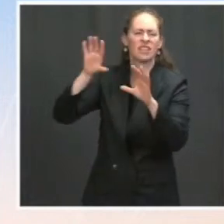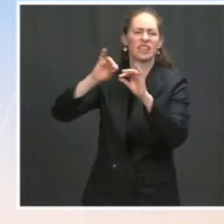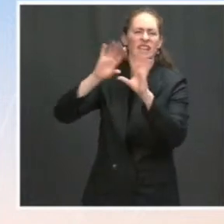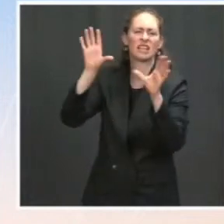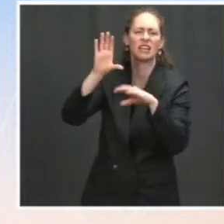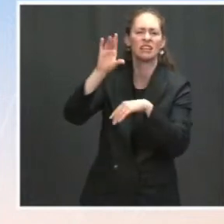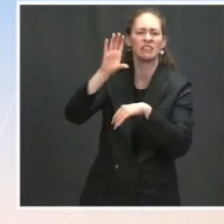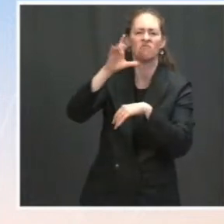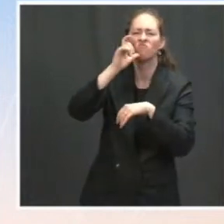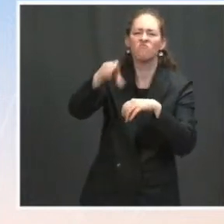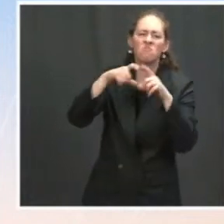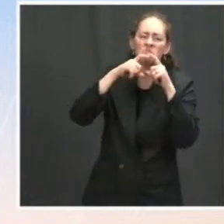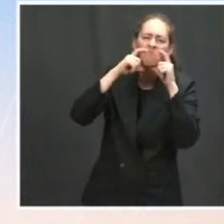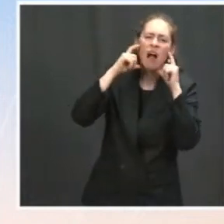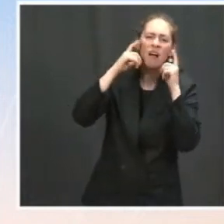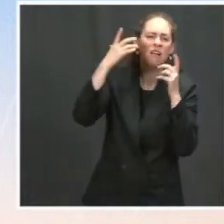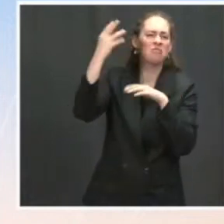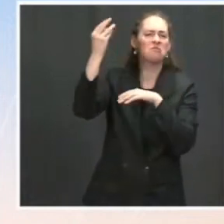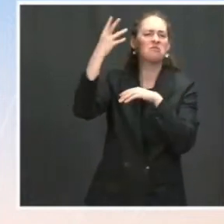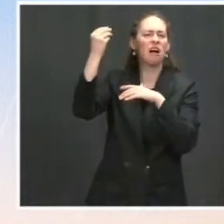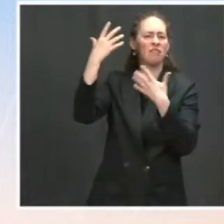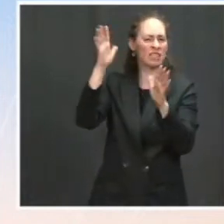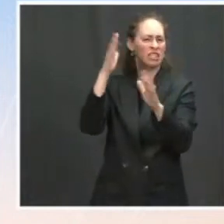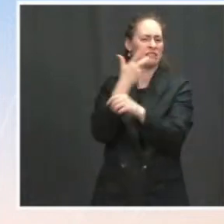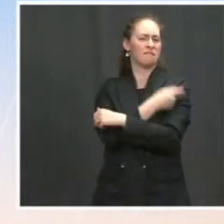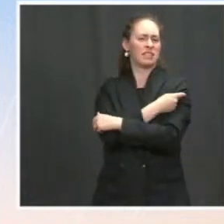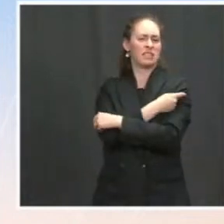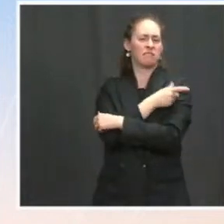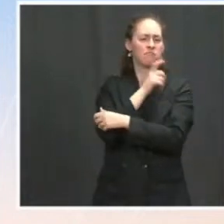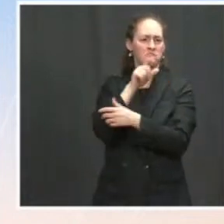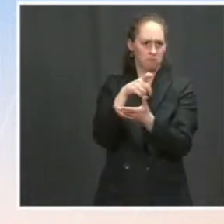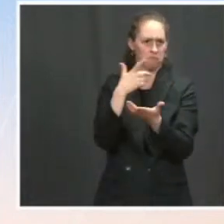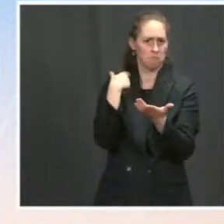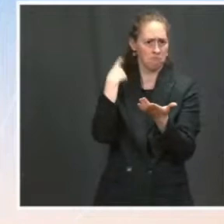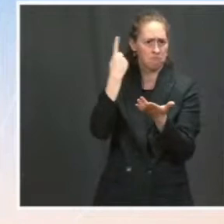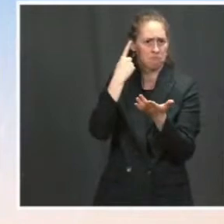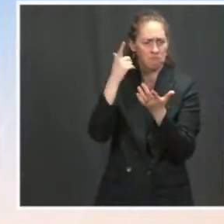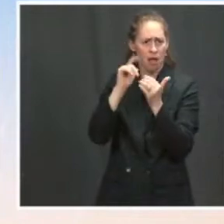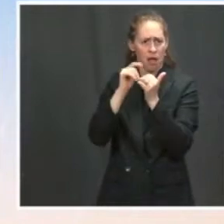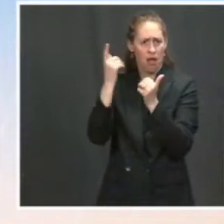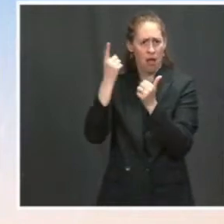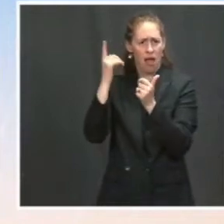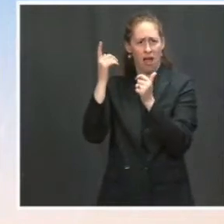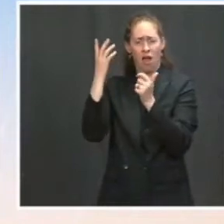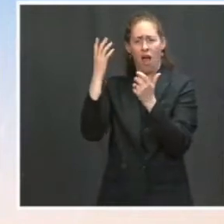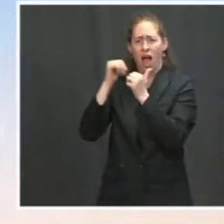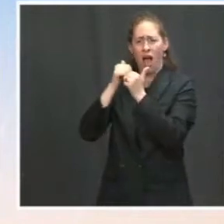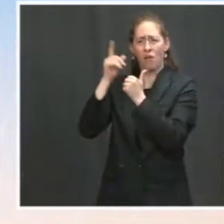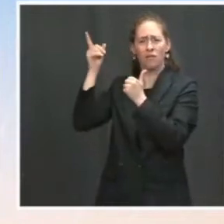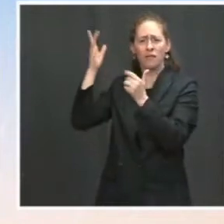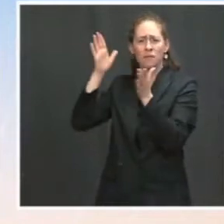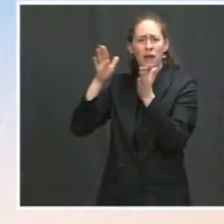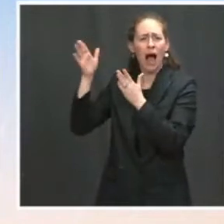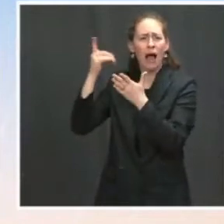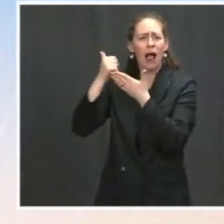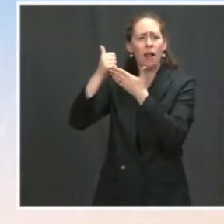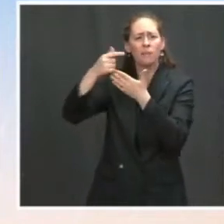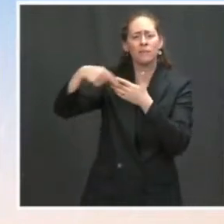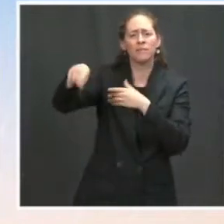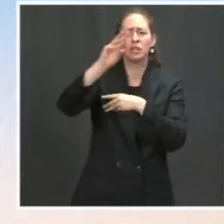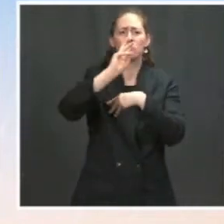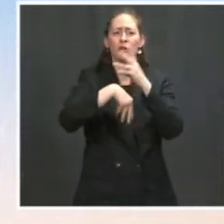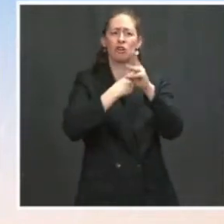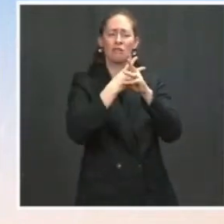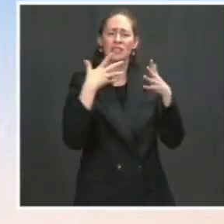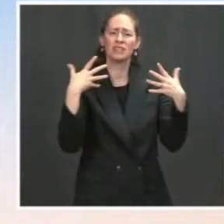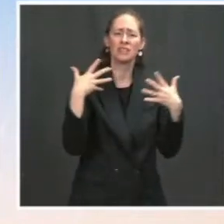schooling. Does the administration have a strategy on helping cure those anxieties around the country and make sure that the reopening